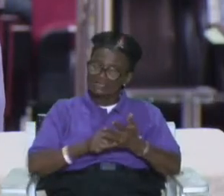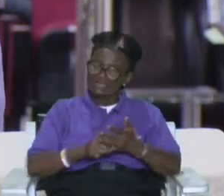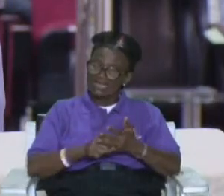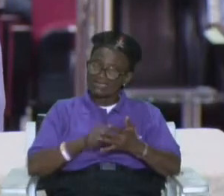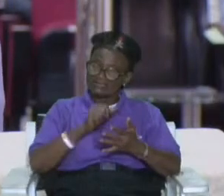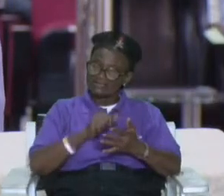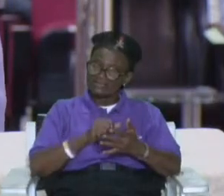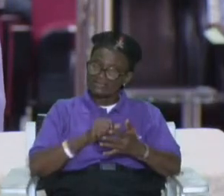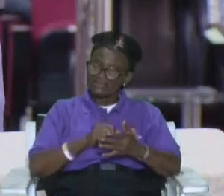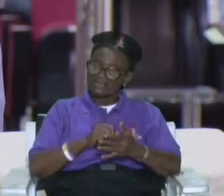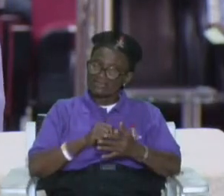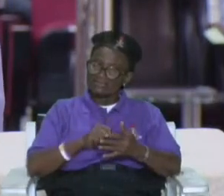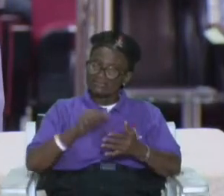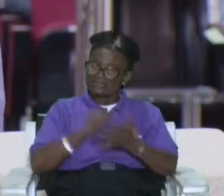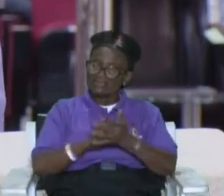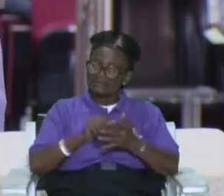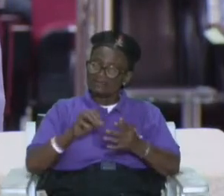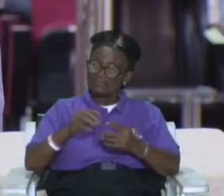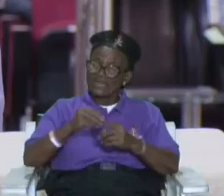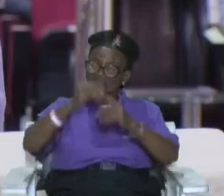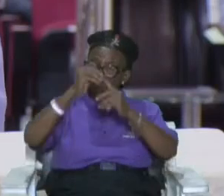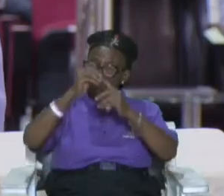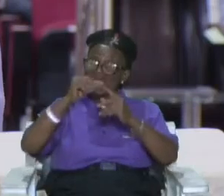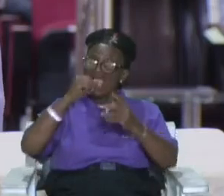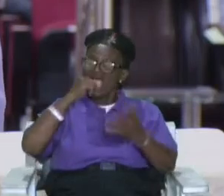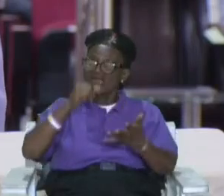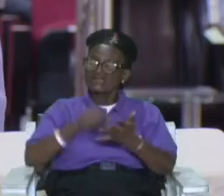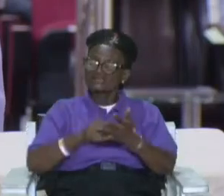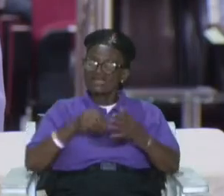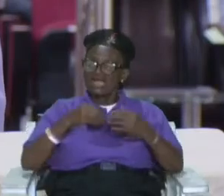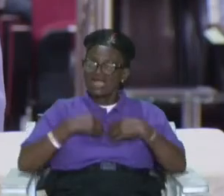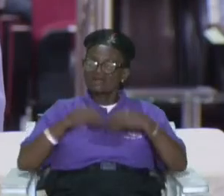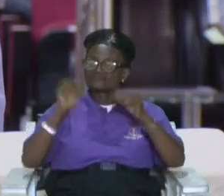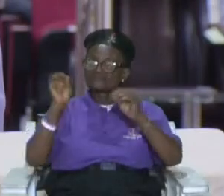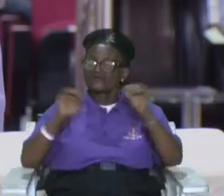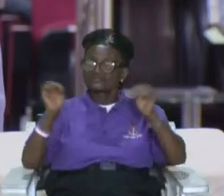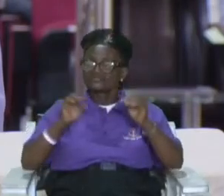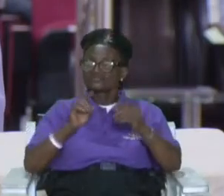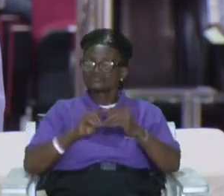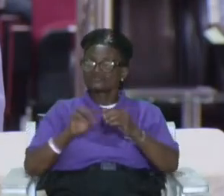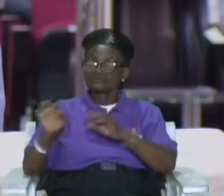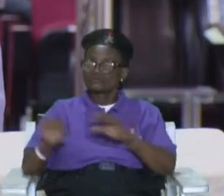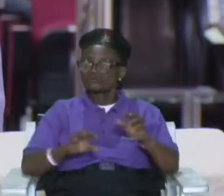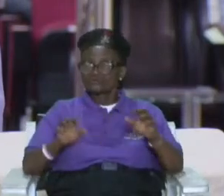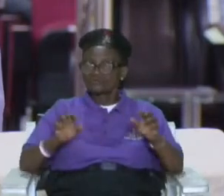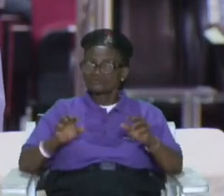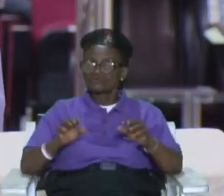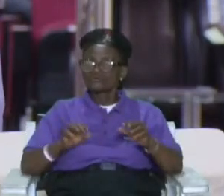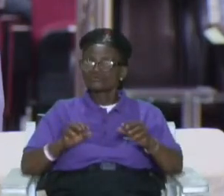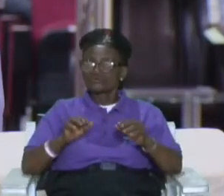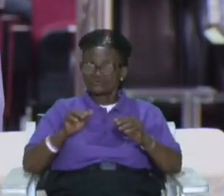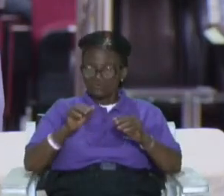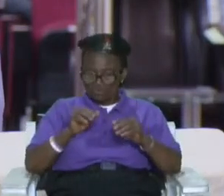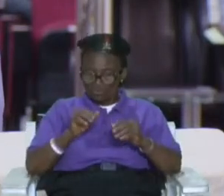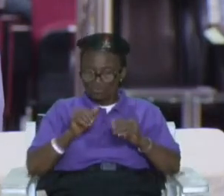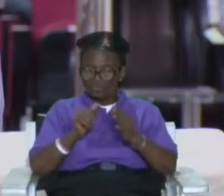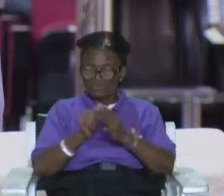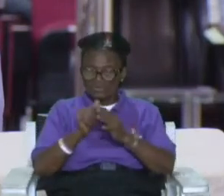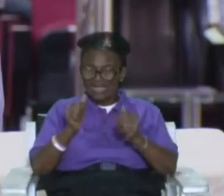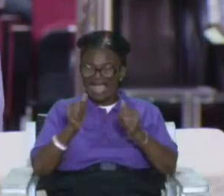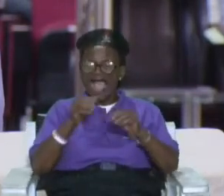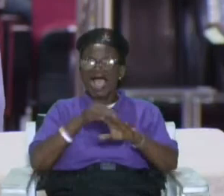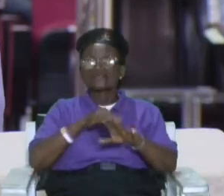that a personal letter, has nothing to do with the university at all.